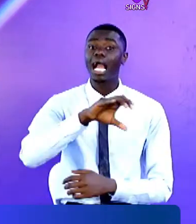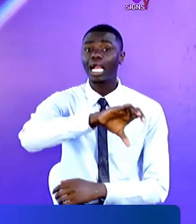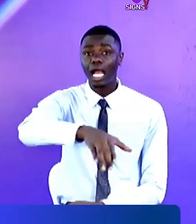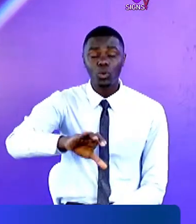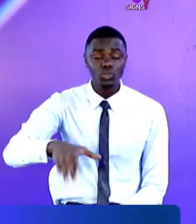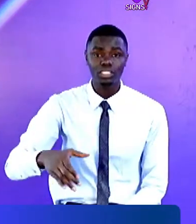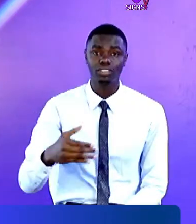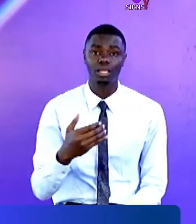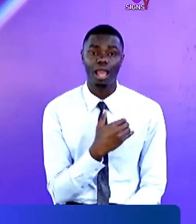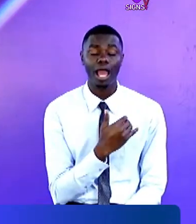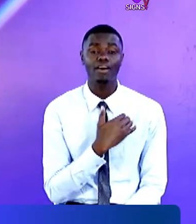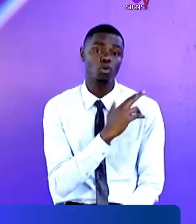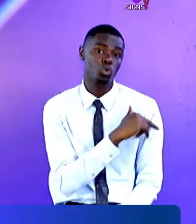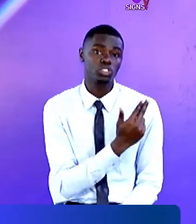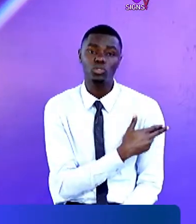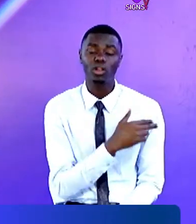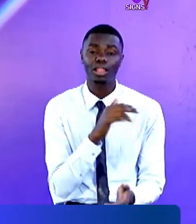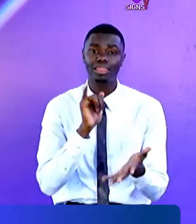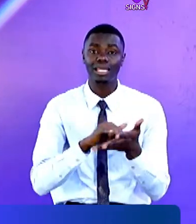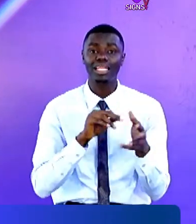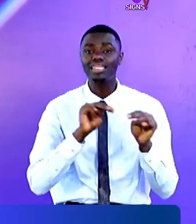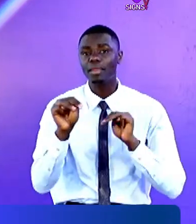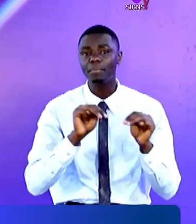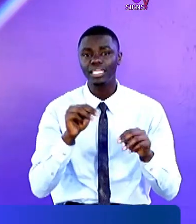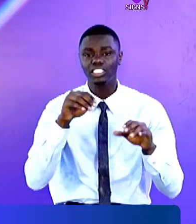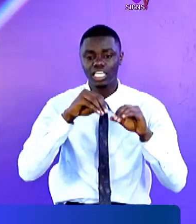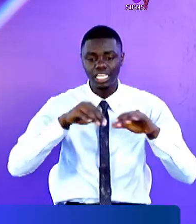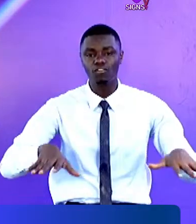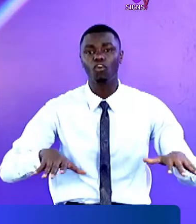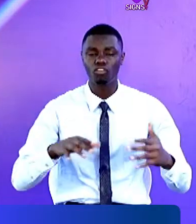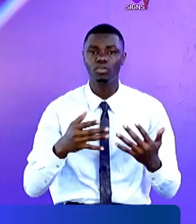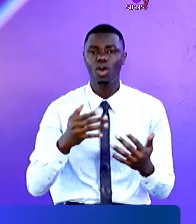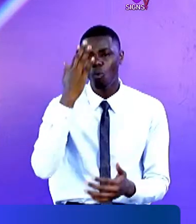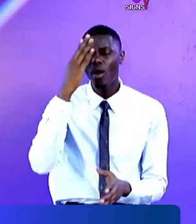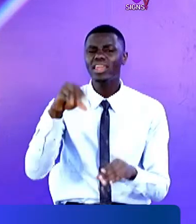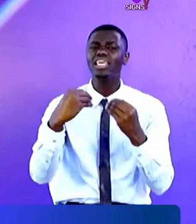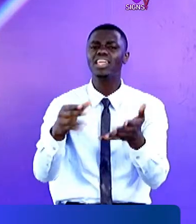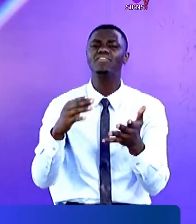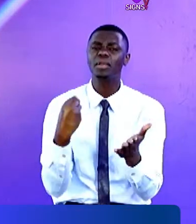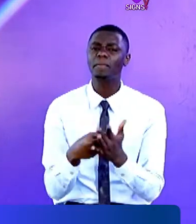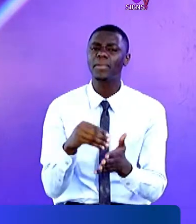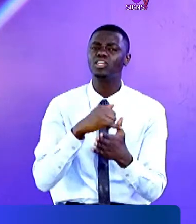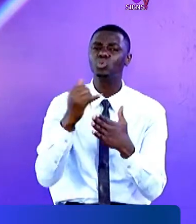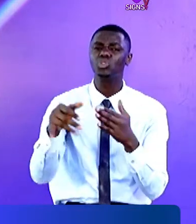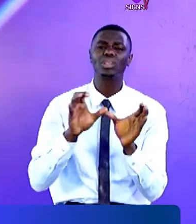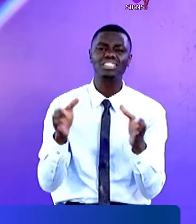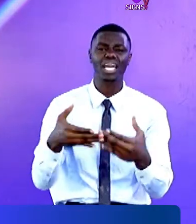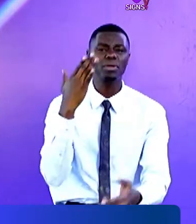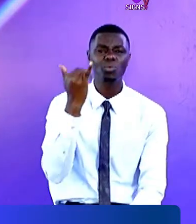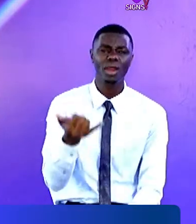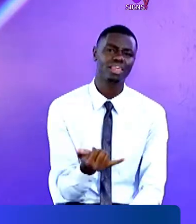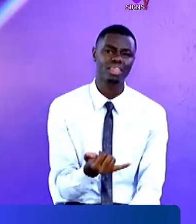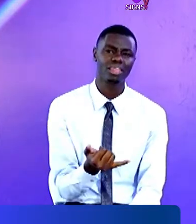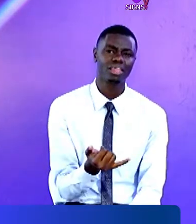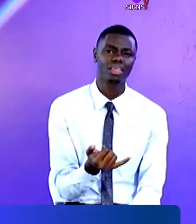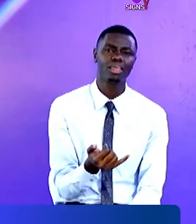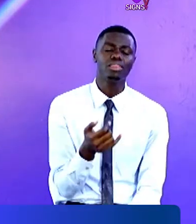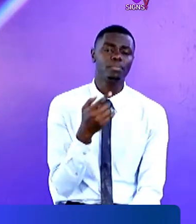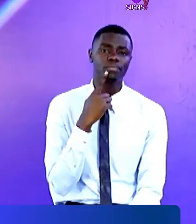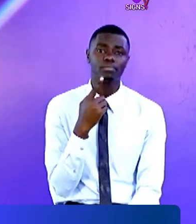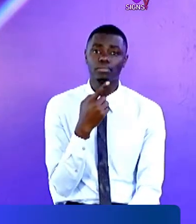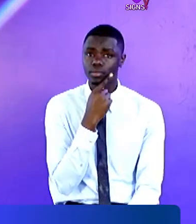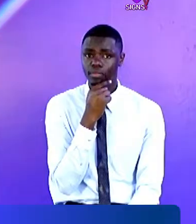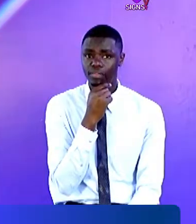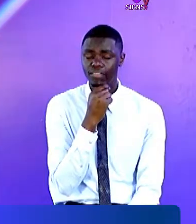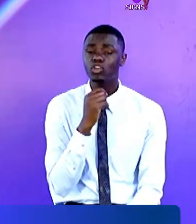they manage within the devolved. Yes. Why are they giving money to insurance companies? So use the 100 million, go set up a